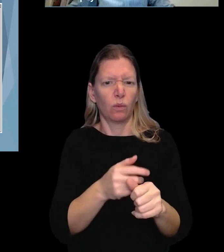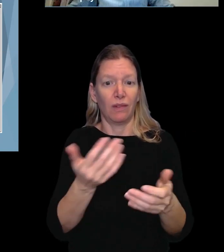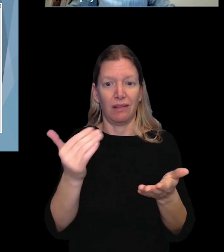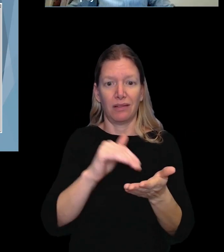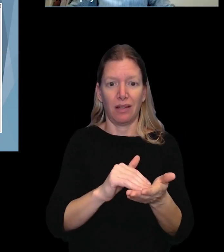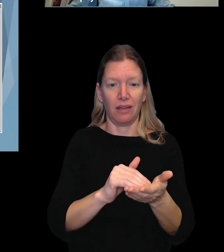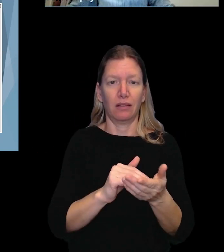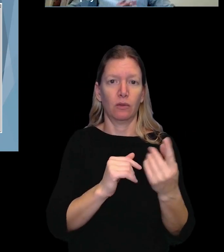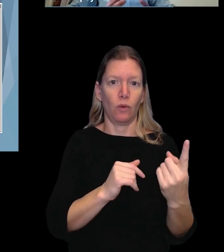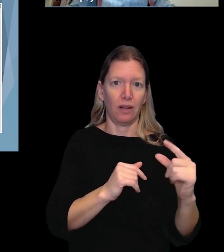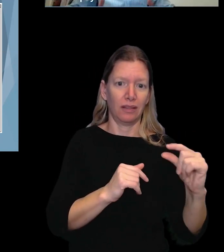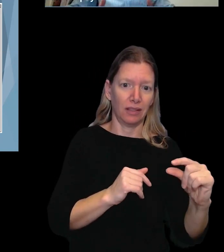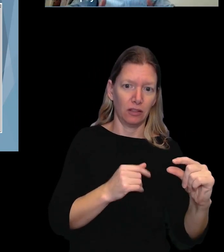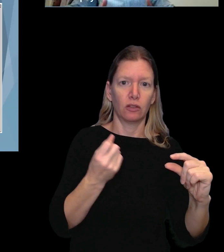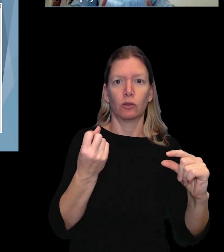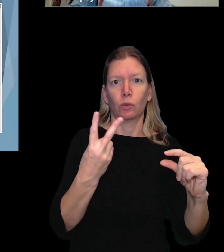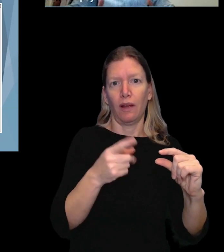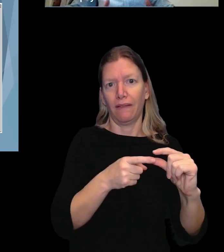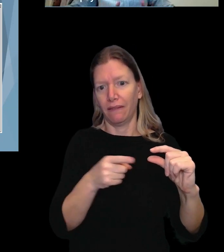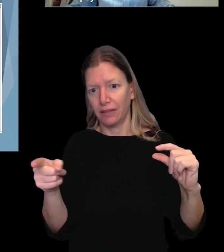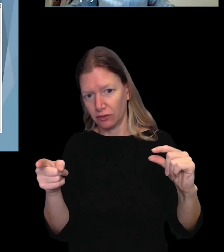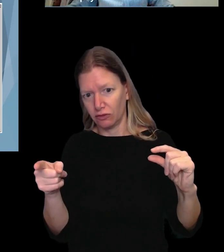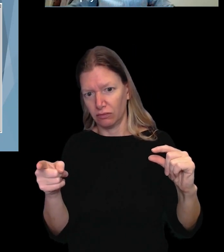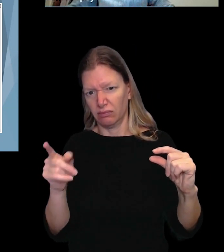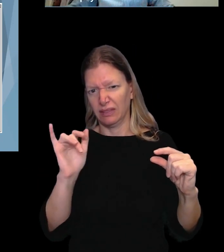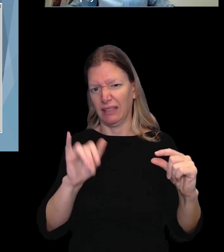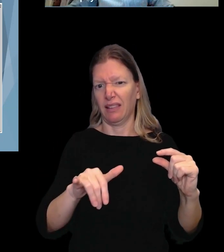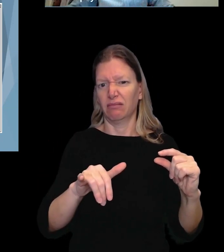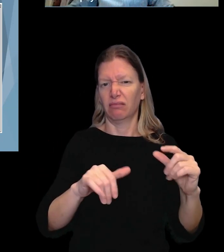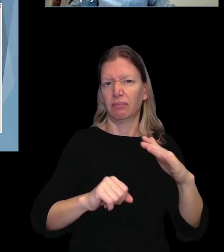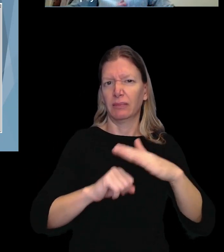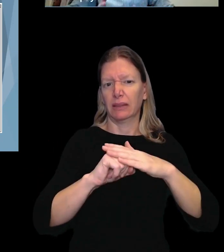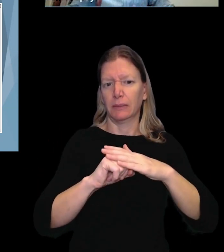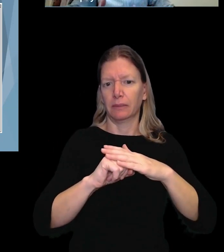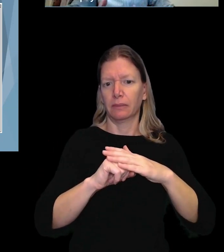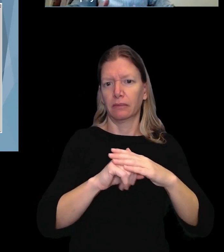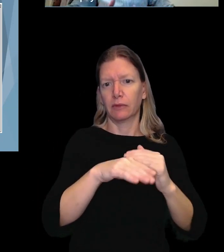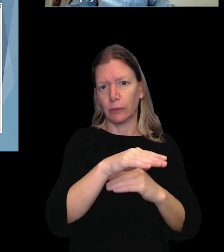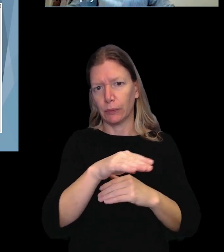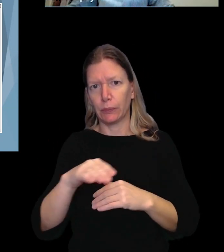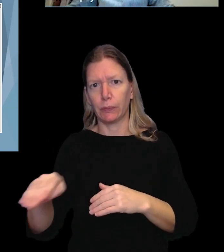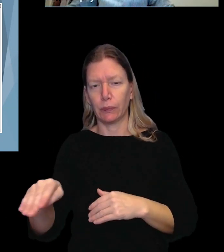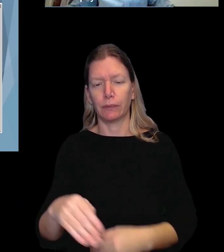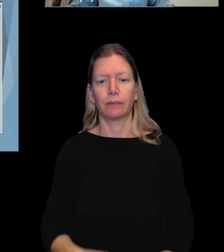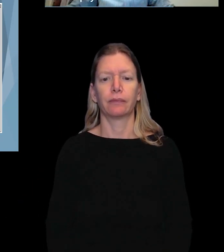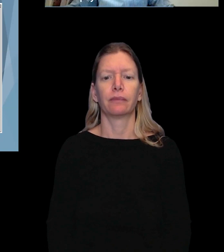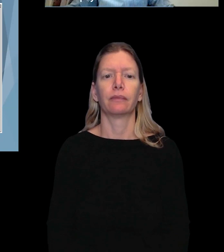ramp should be following. Again, 1 in 12 is the maximum running slope